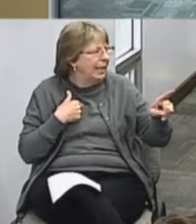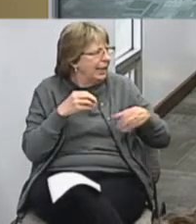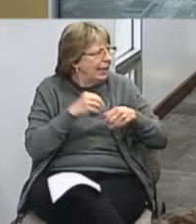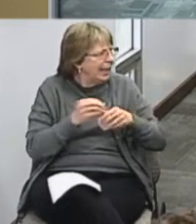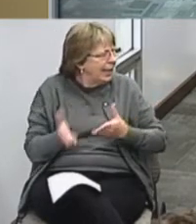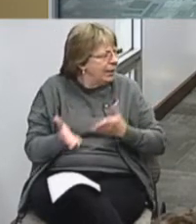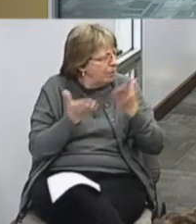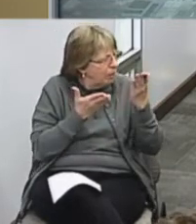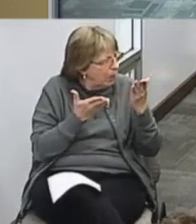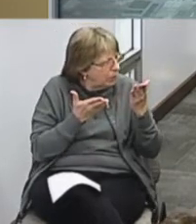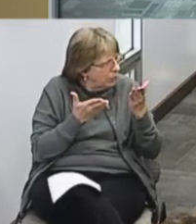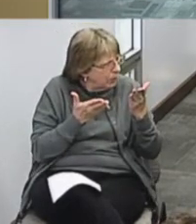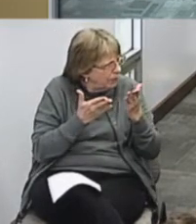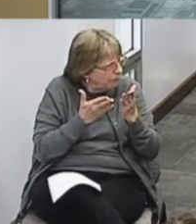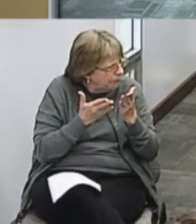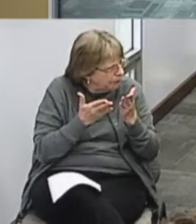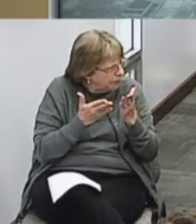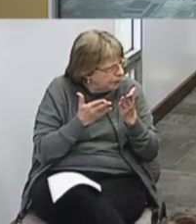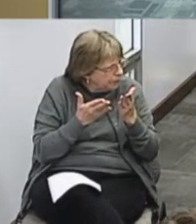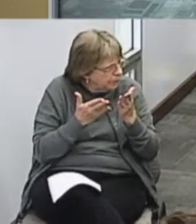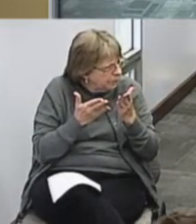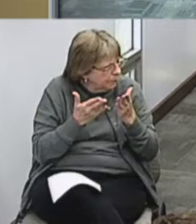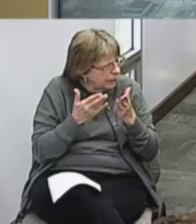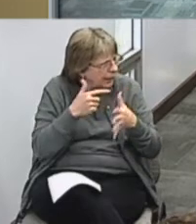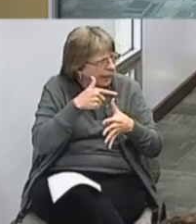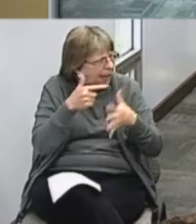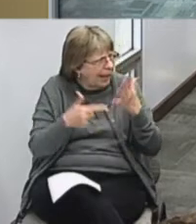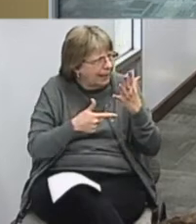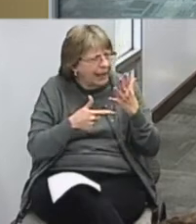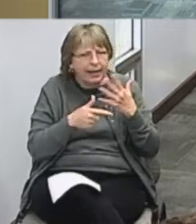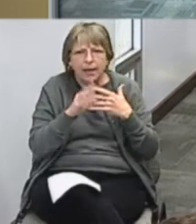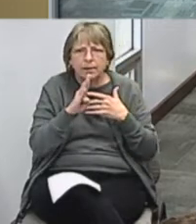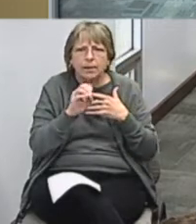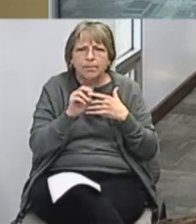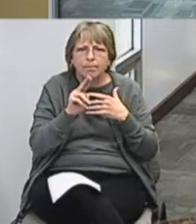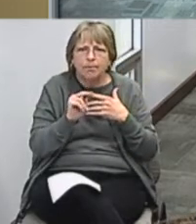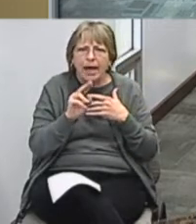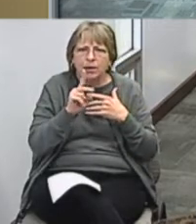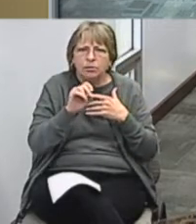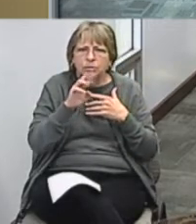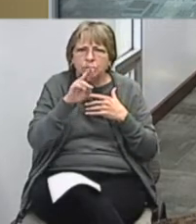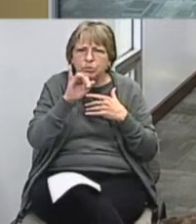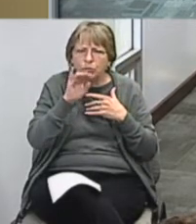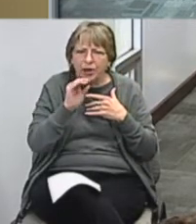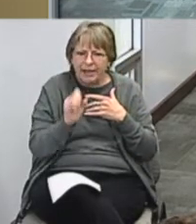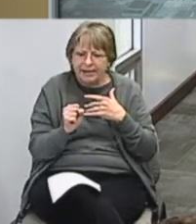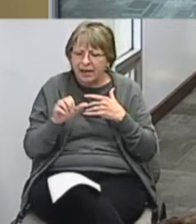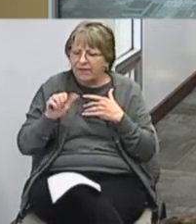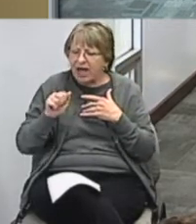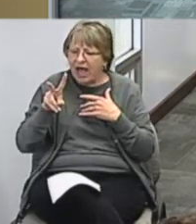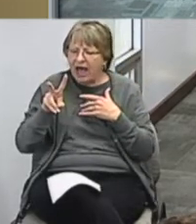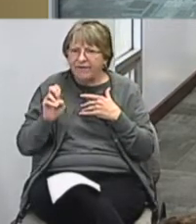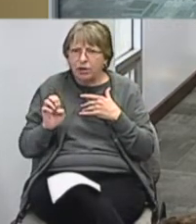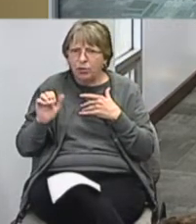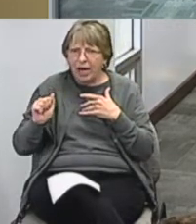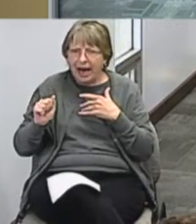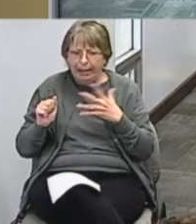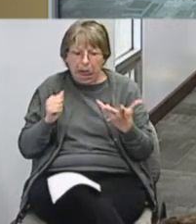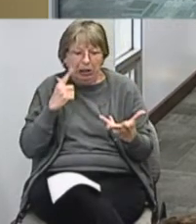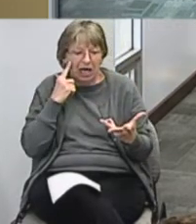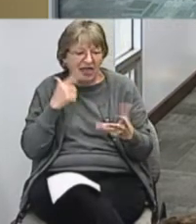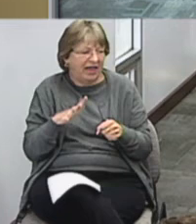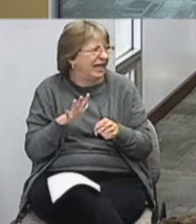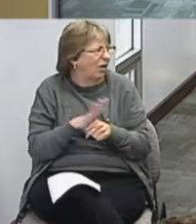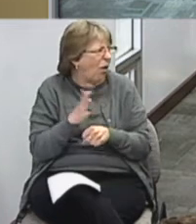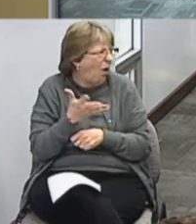proposal, I lined out the boundaries of Avenue A Park. Now, I kind of consider the whole thing Avenue